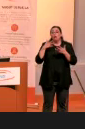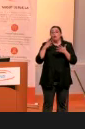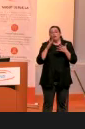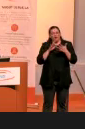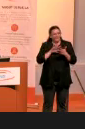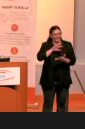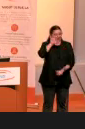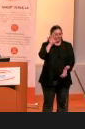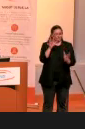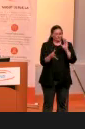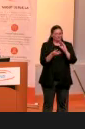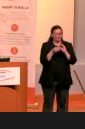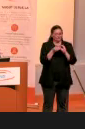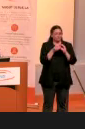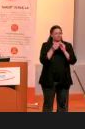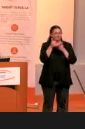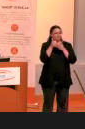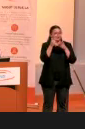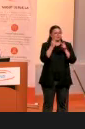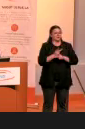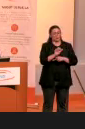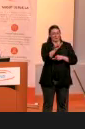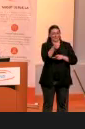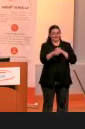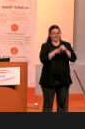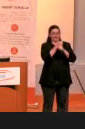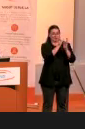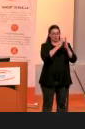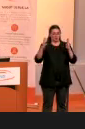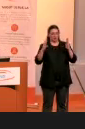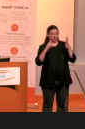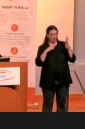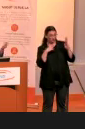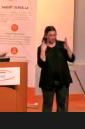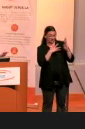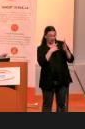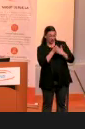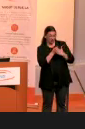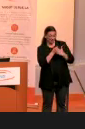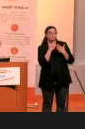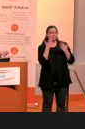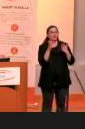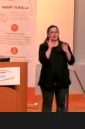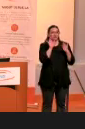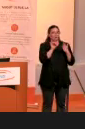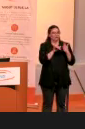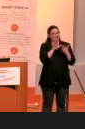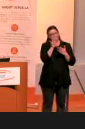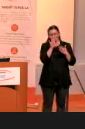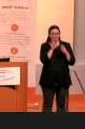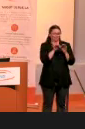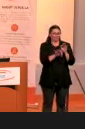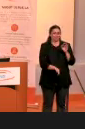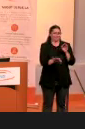to determine your overall 10-year risk of having a heart attack. Now, when you use that kind of a basic